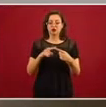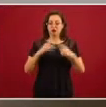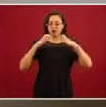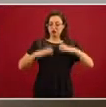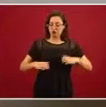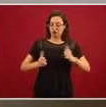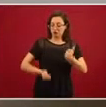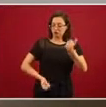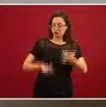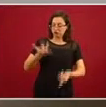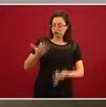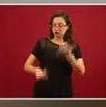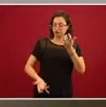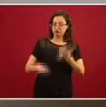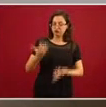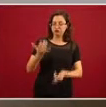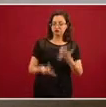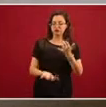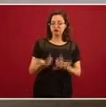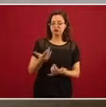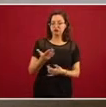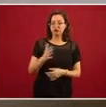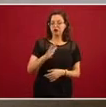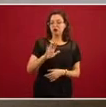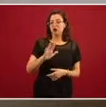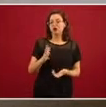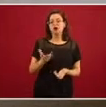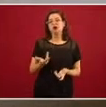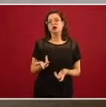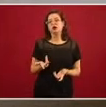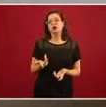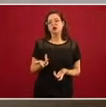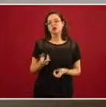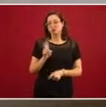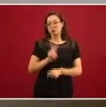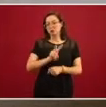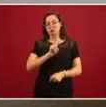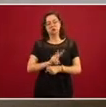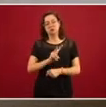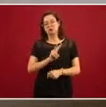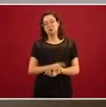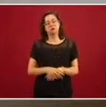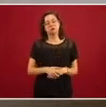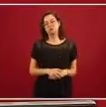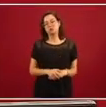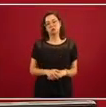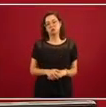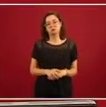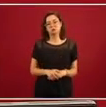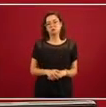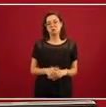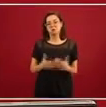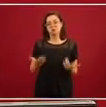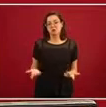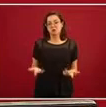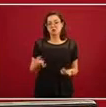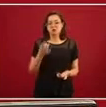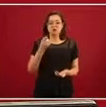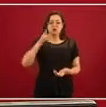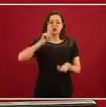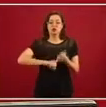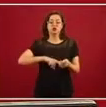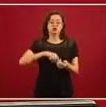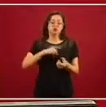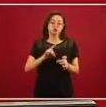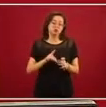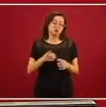Regarding the cremation of bodies and the disposal of the dead bodies, this is not part of the epidemiological vigilance process.